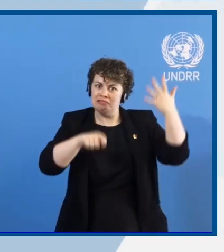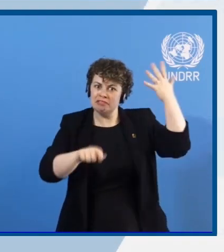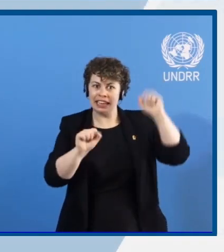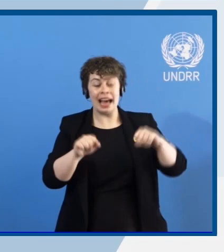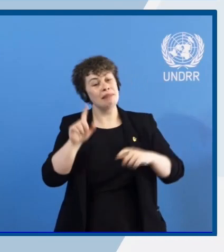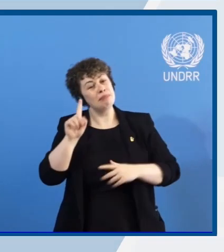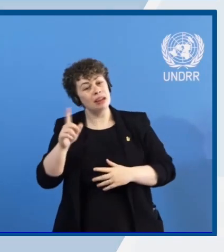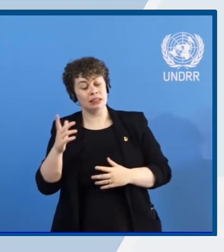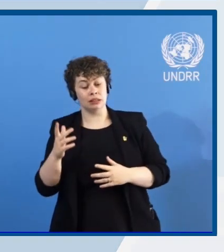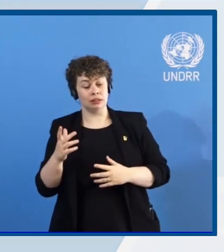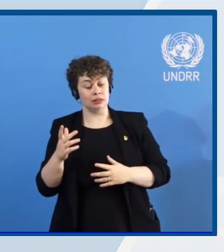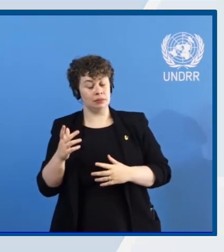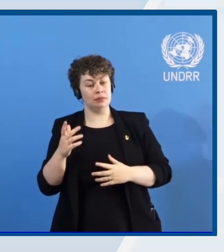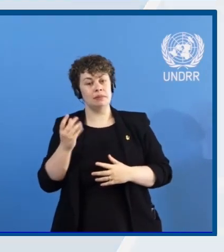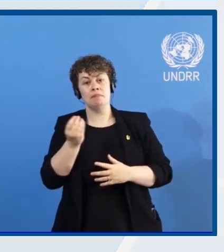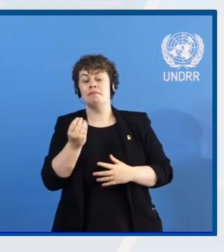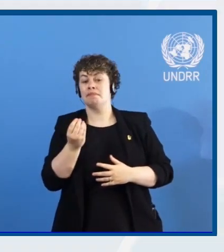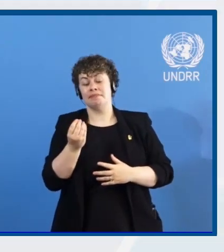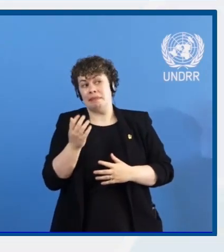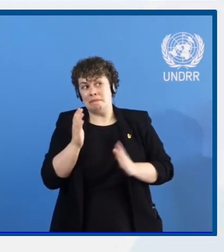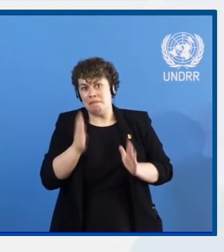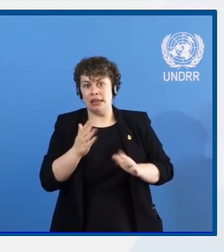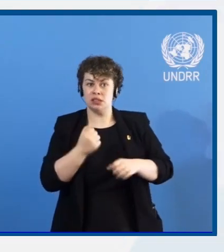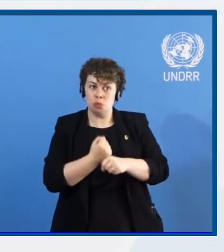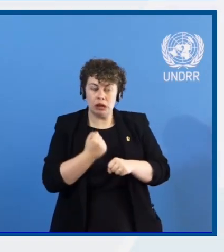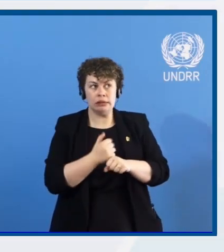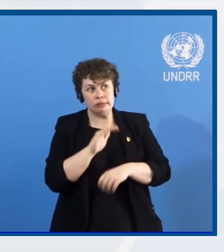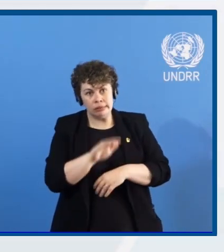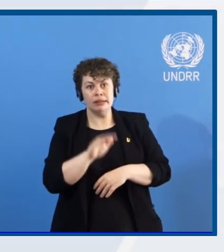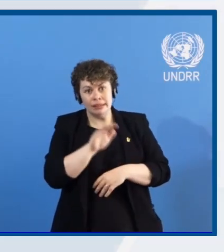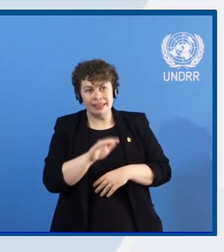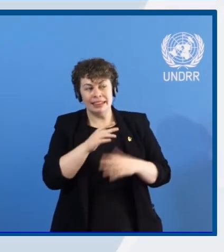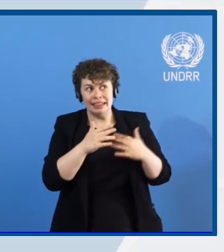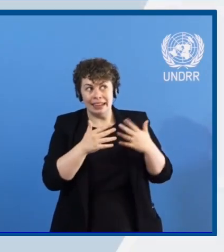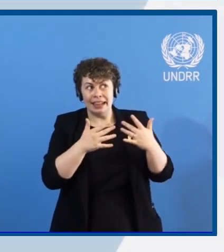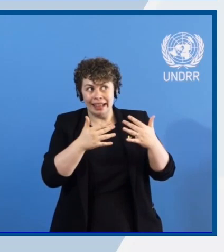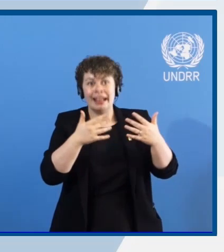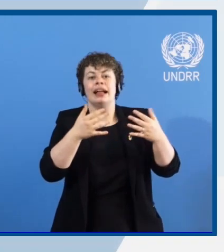get any decisions. Let's put it that way. Thank you.